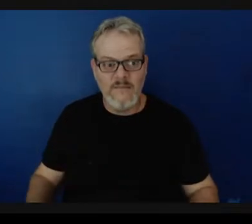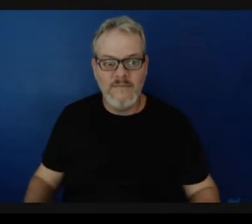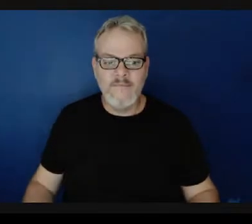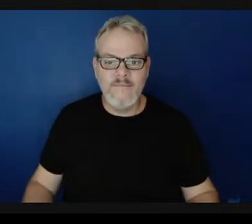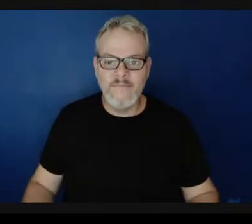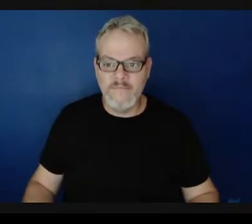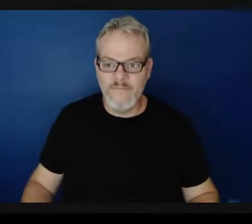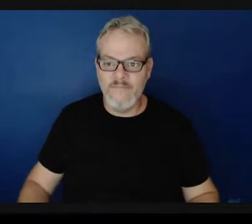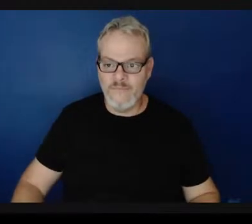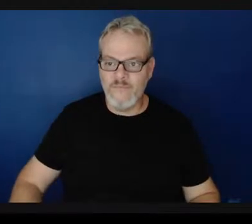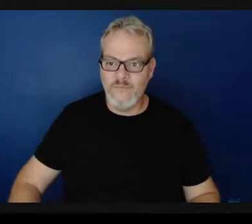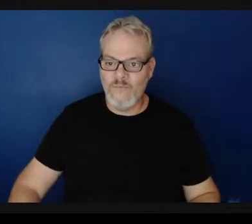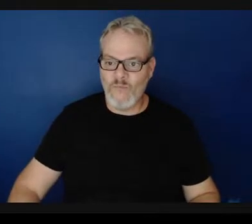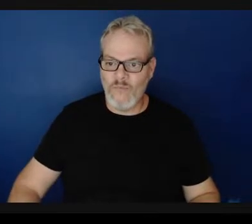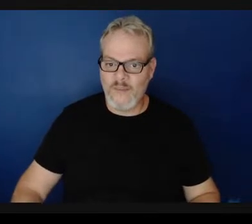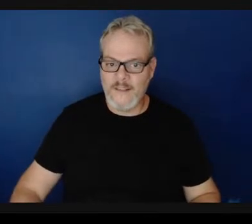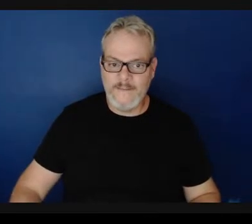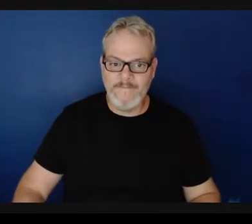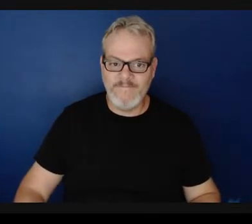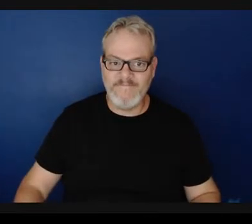Great.